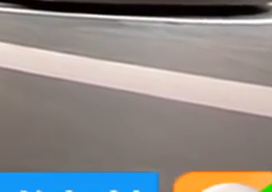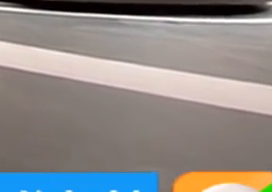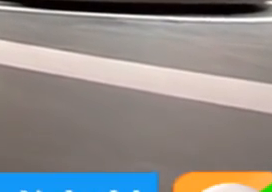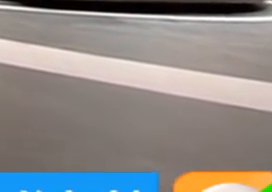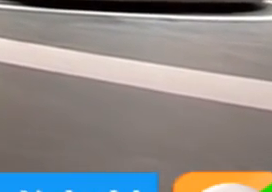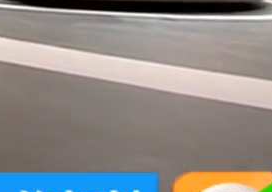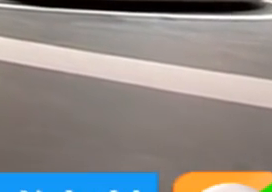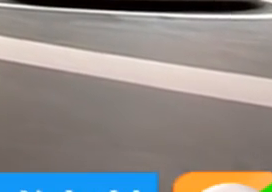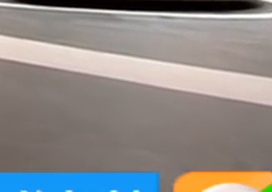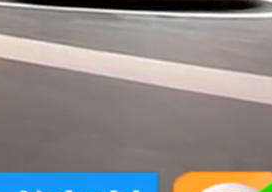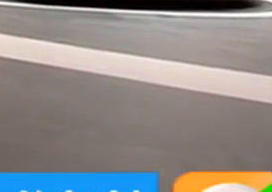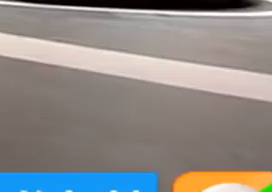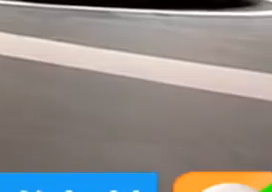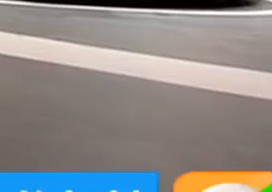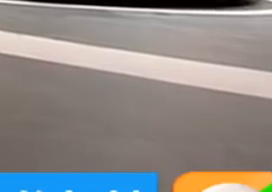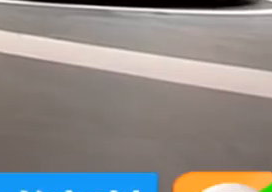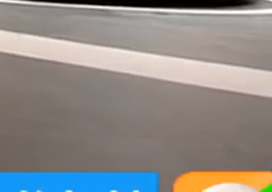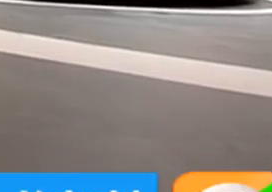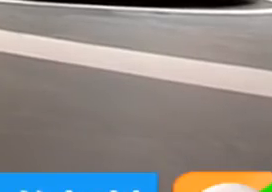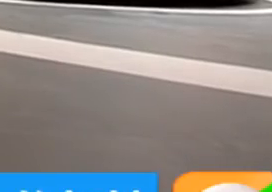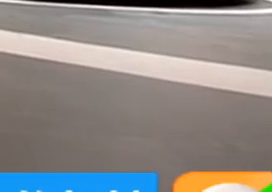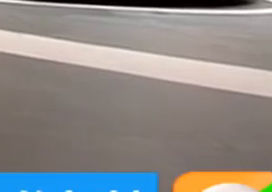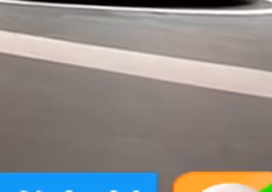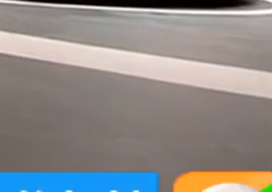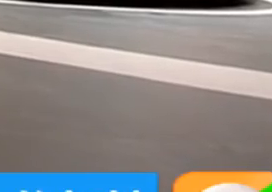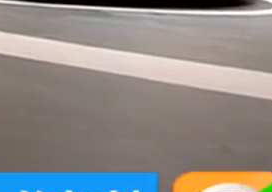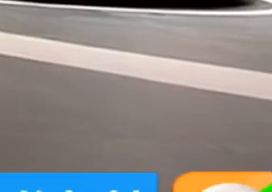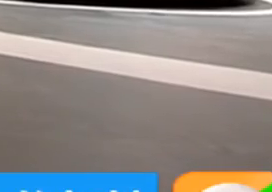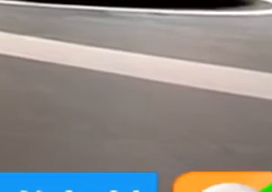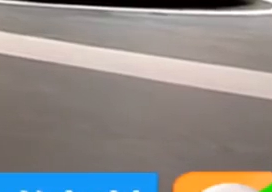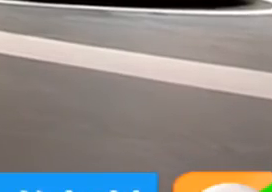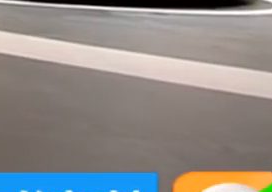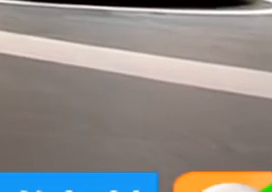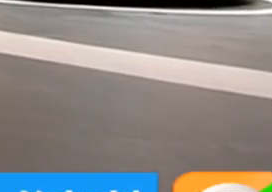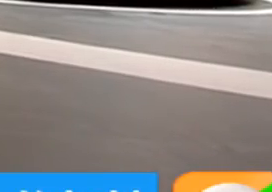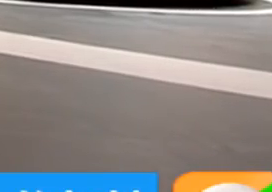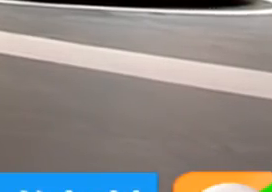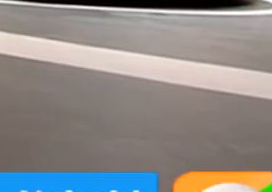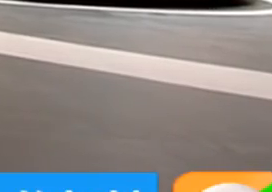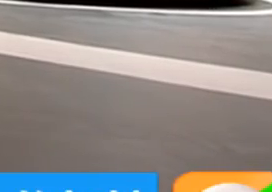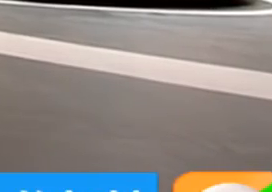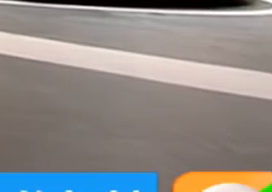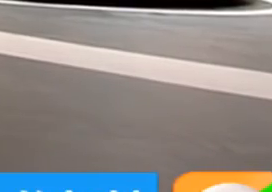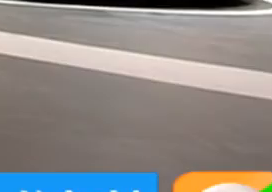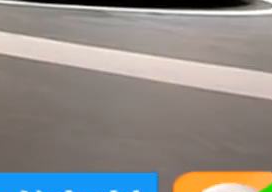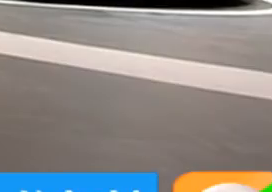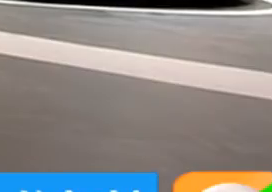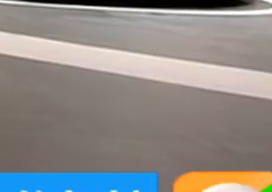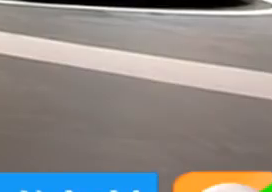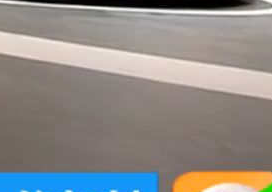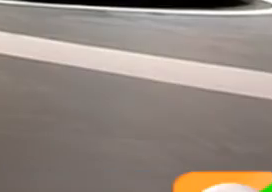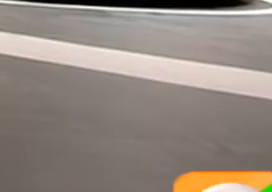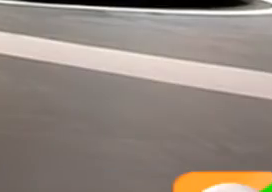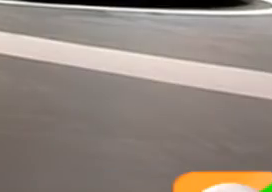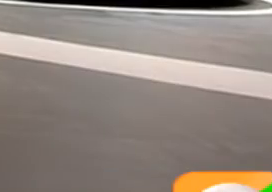metropolis and, you know, to function pretty much like Washington, D.C., that it's not a county, you know, like the others because of its Nairobi's